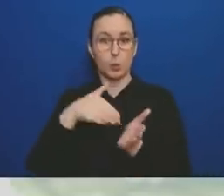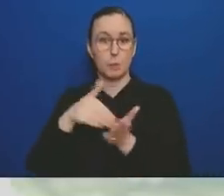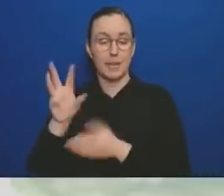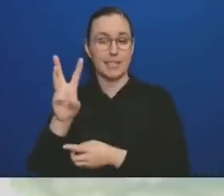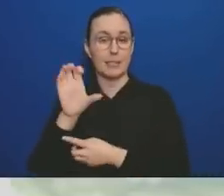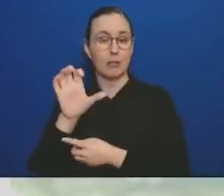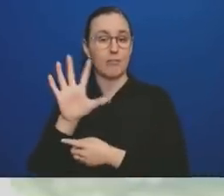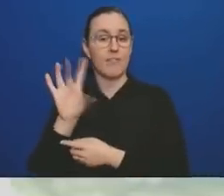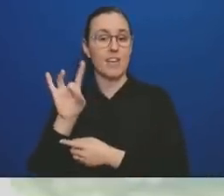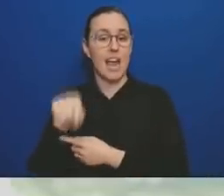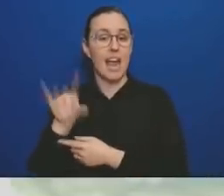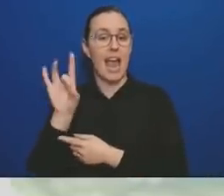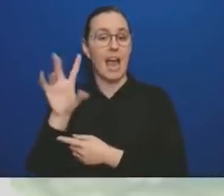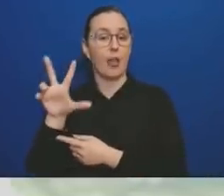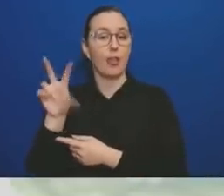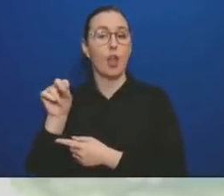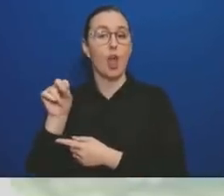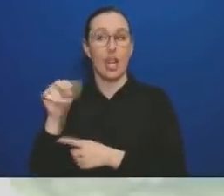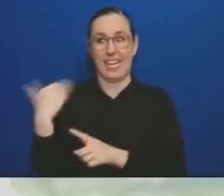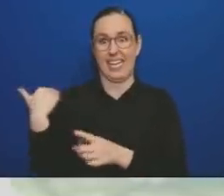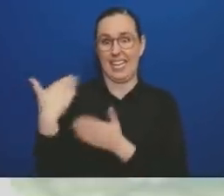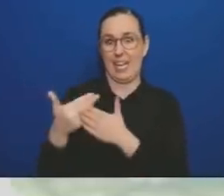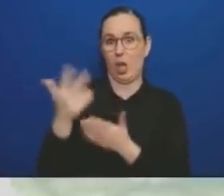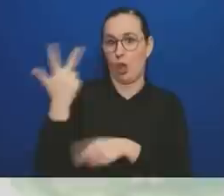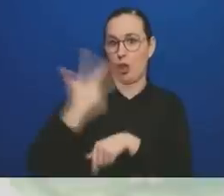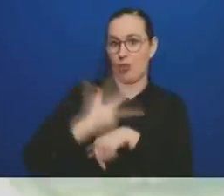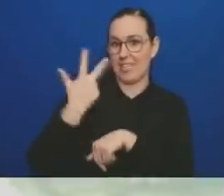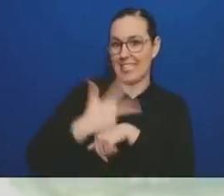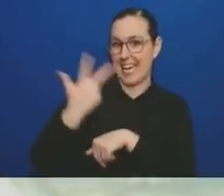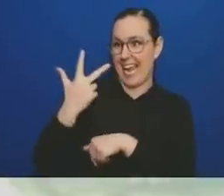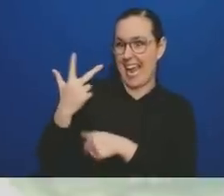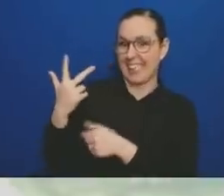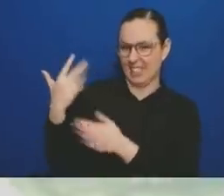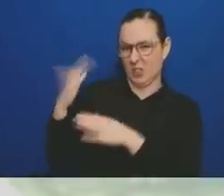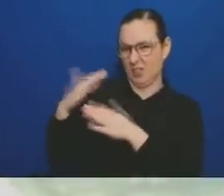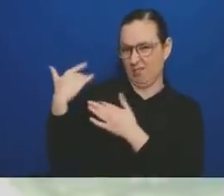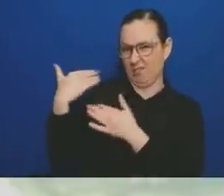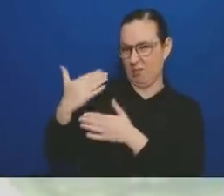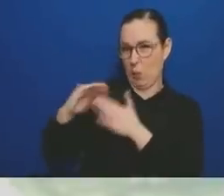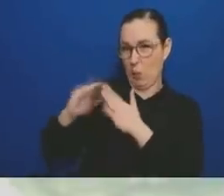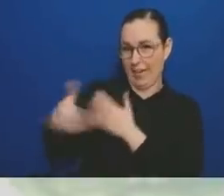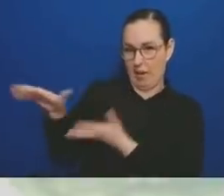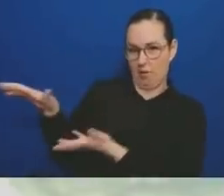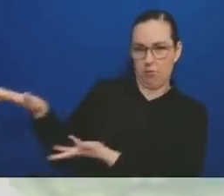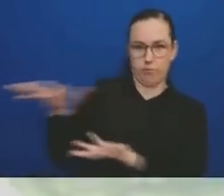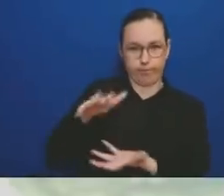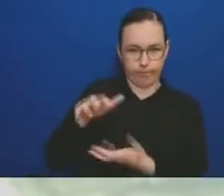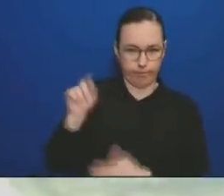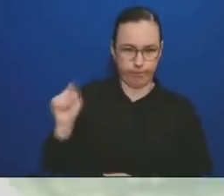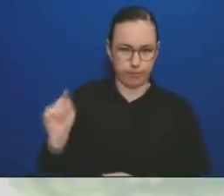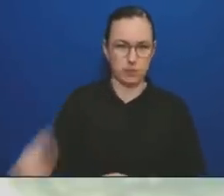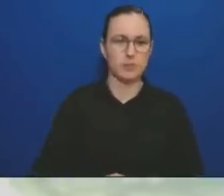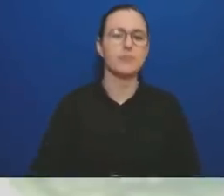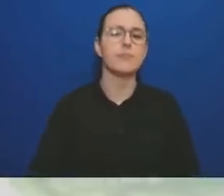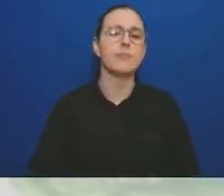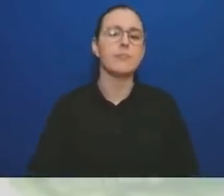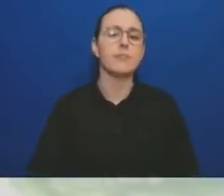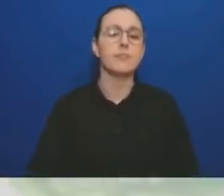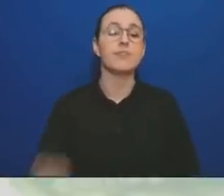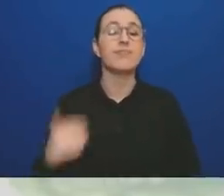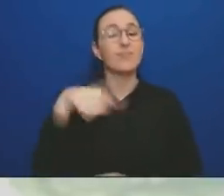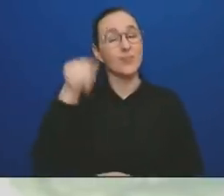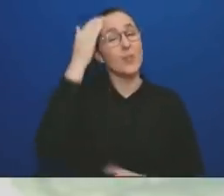2,658,000 of which we received in the last 3 days, so since on the weekend and since.